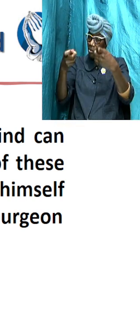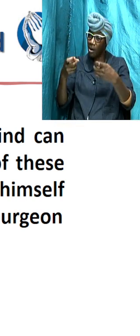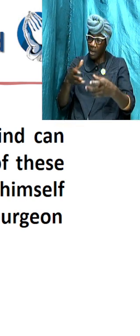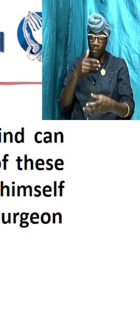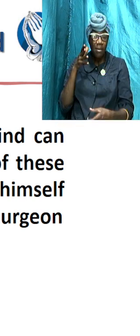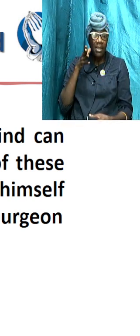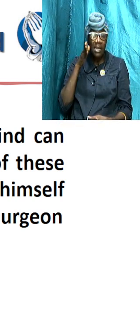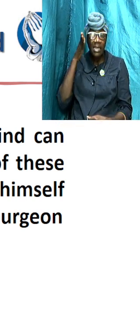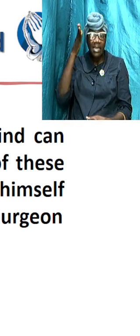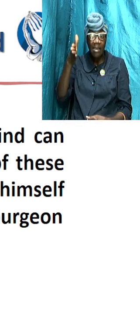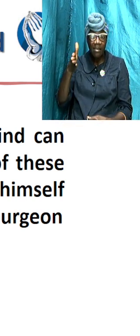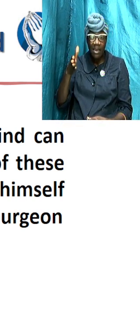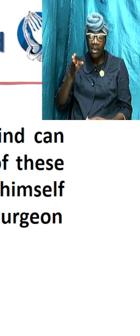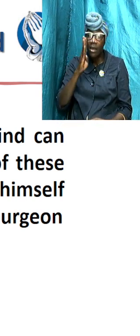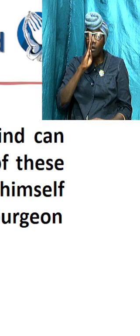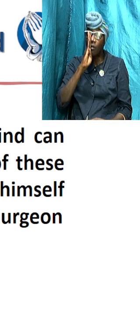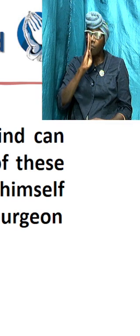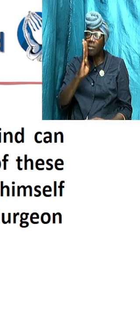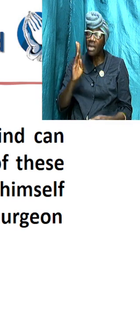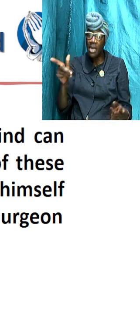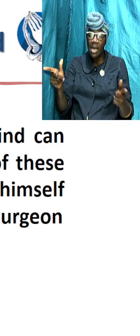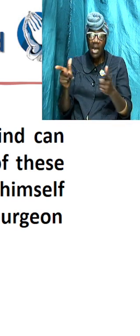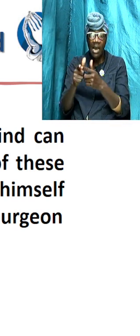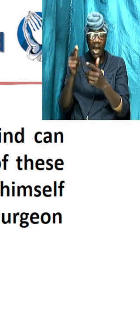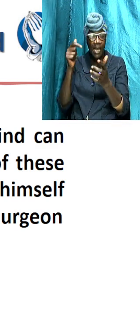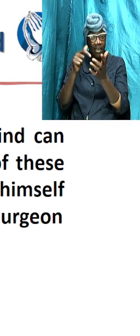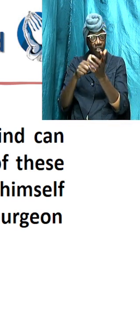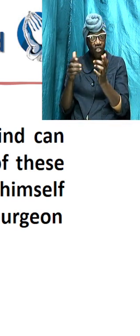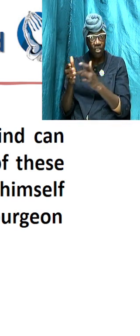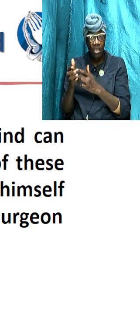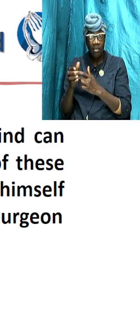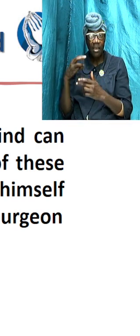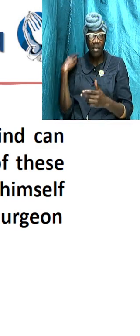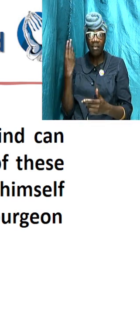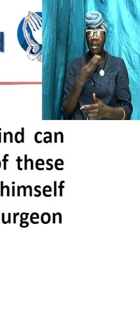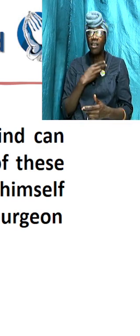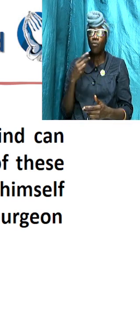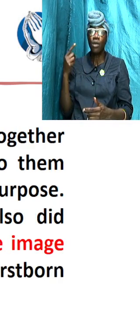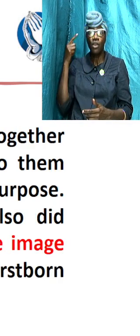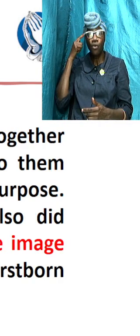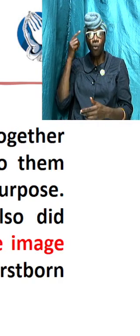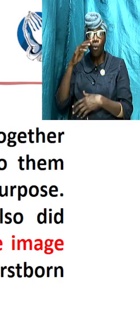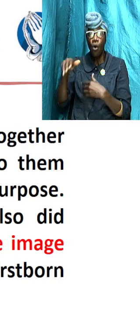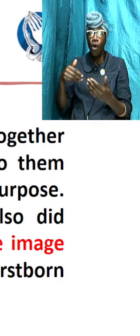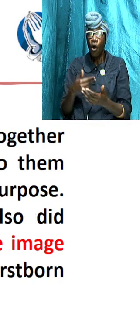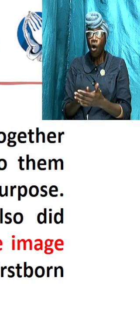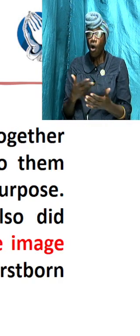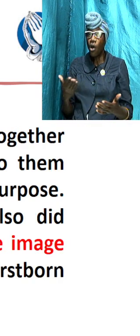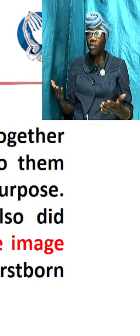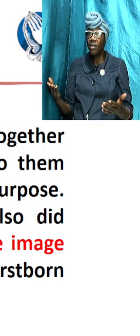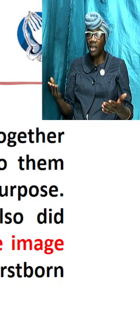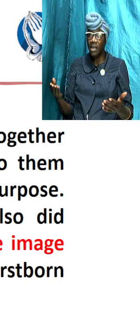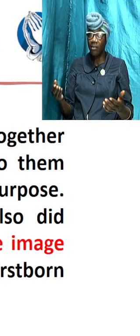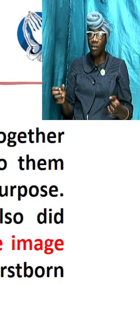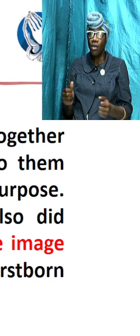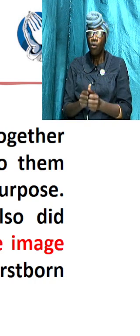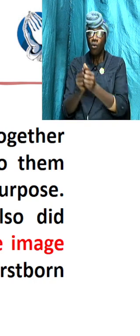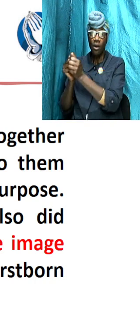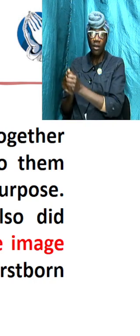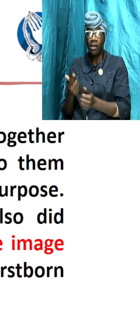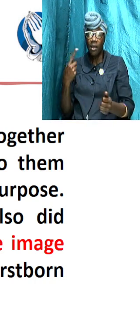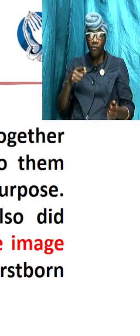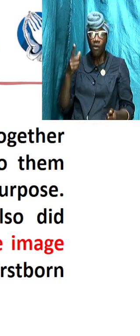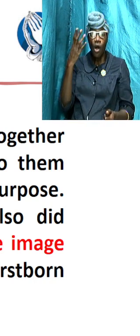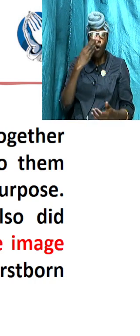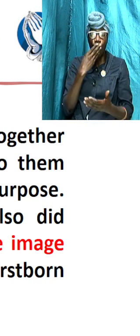be like Jesus. Amen. Bible says, and we know that all things, the preacher preach about it, work together for good to